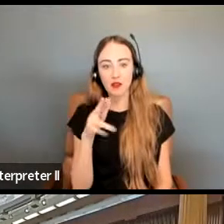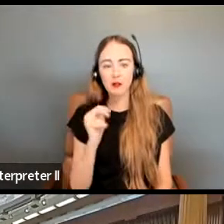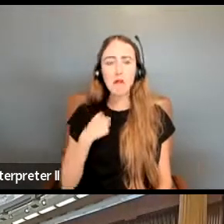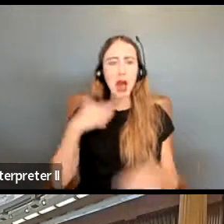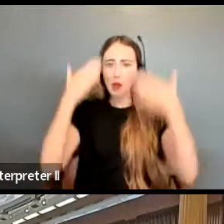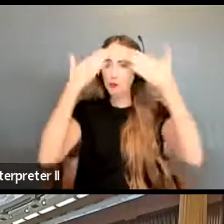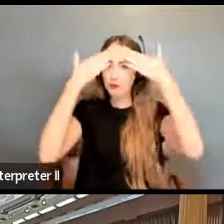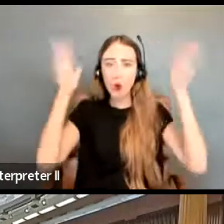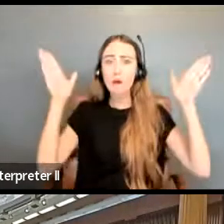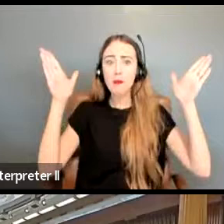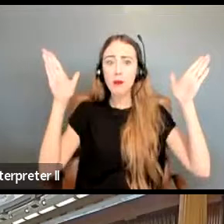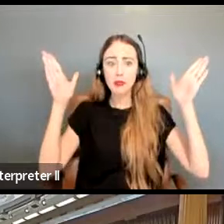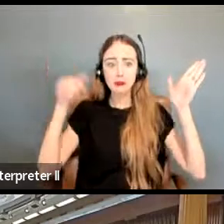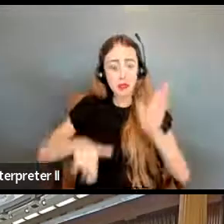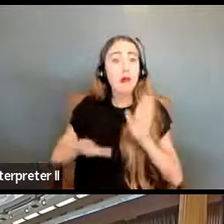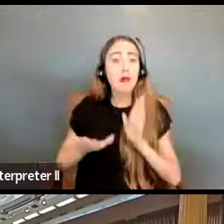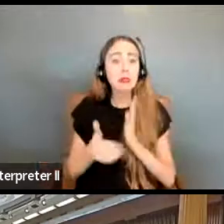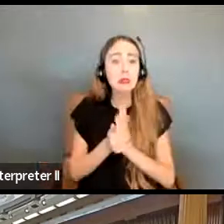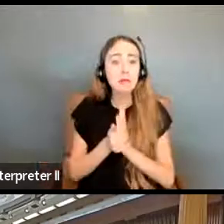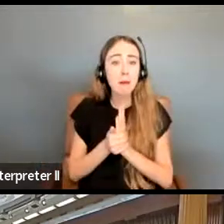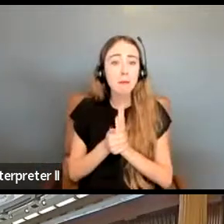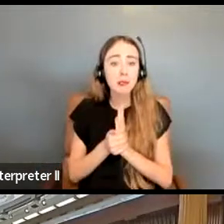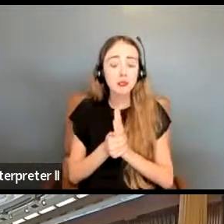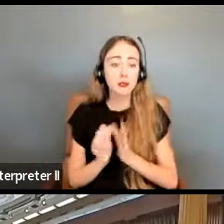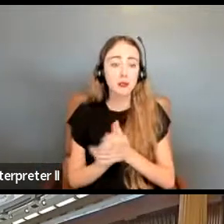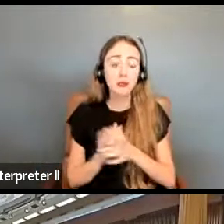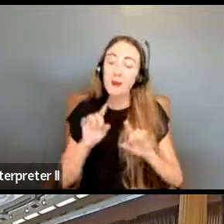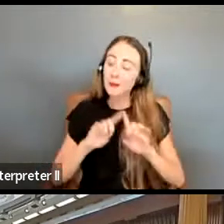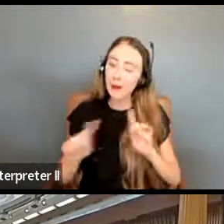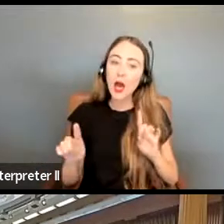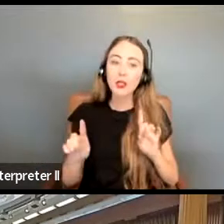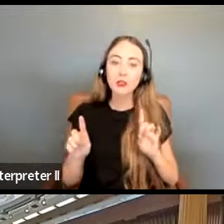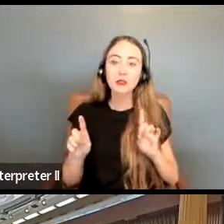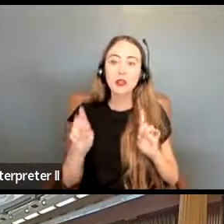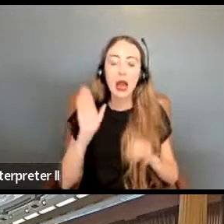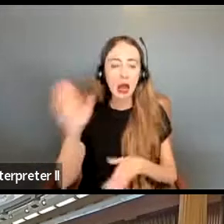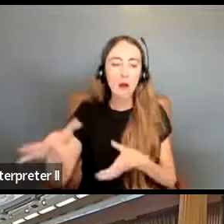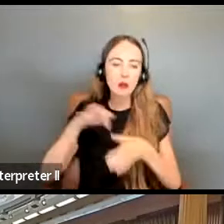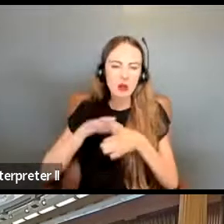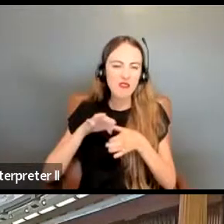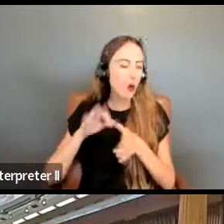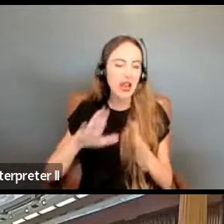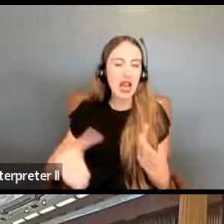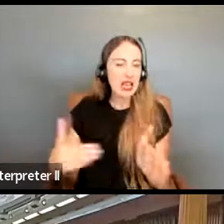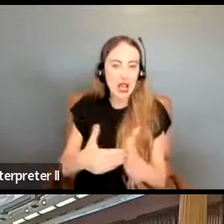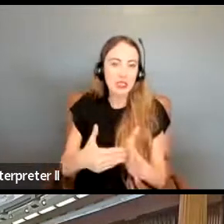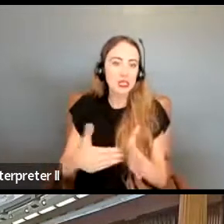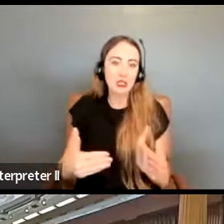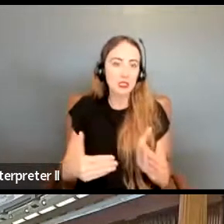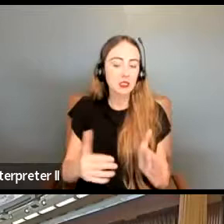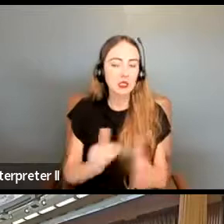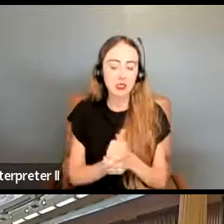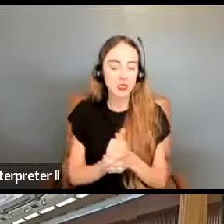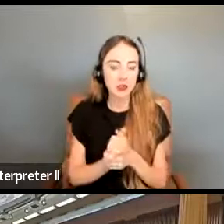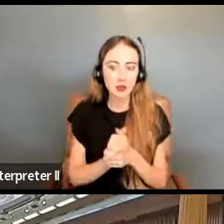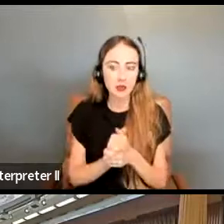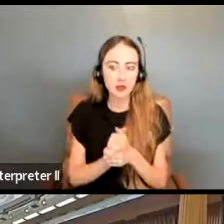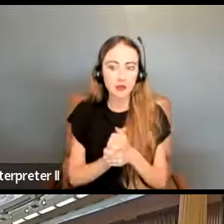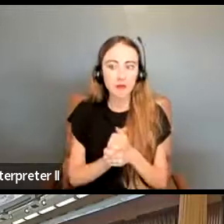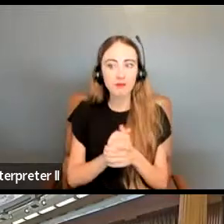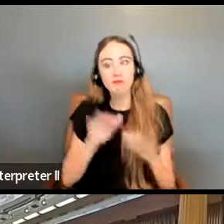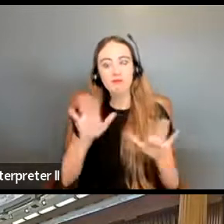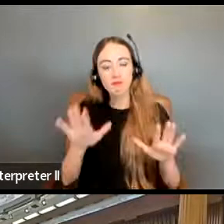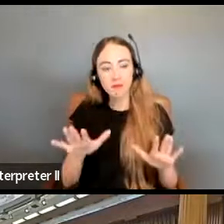about this amendment, Mr. Chairman, but I will be voting against it. Let me